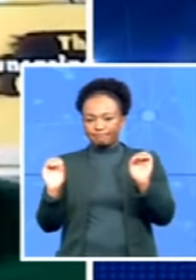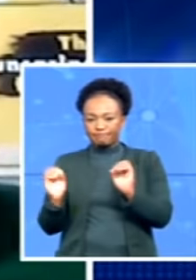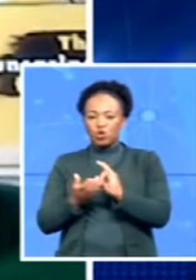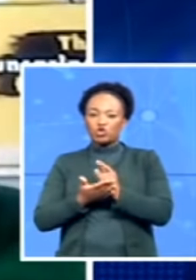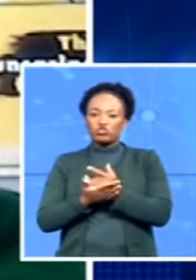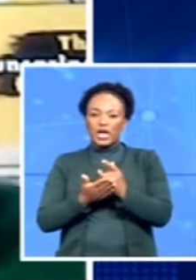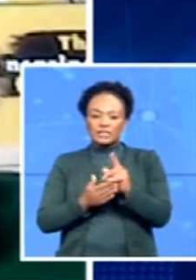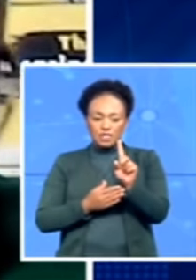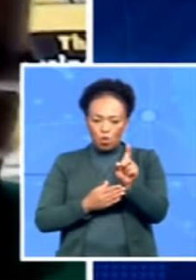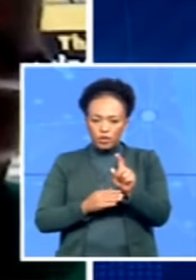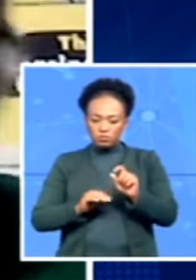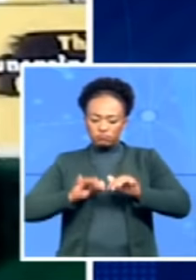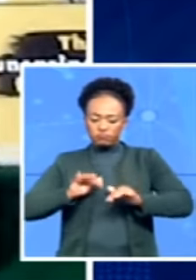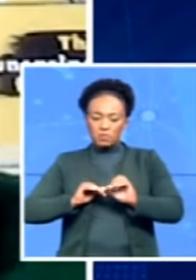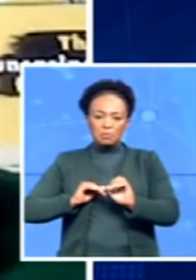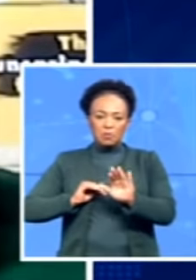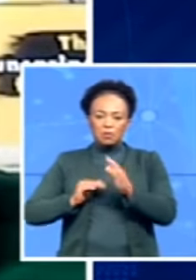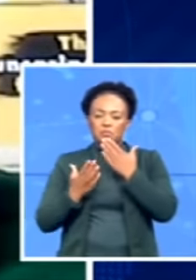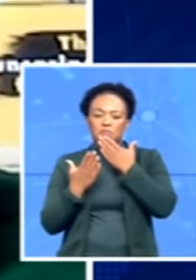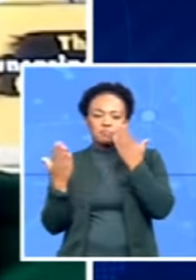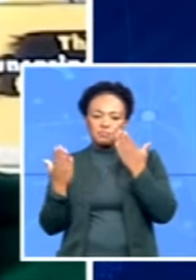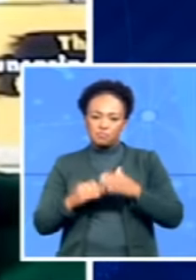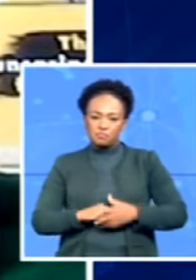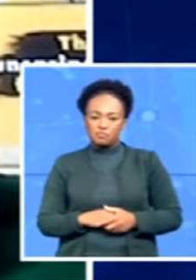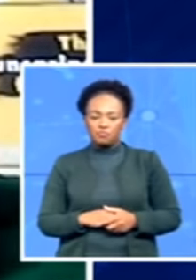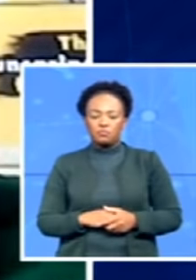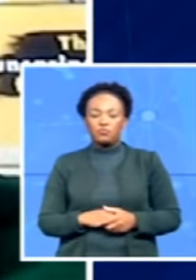Okay, thanks, Natasha, for your question.